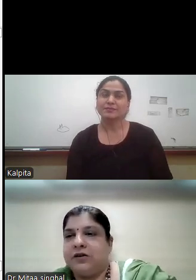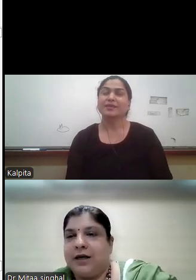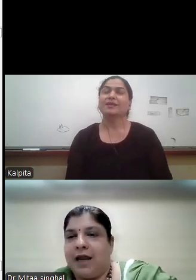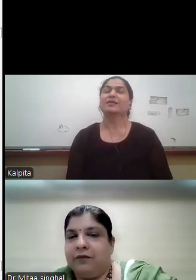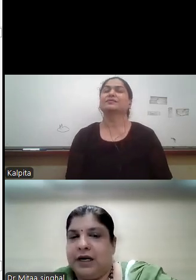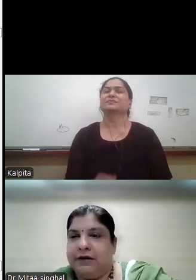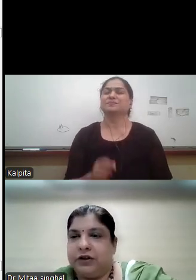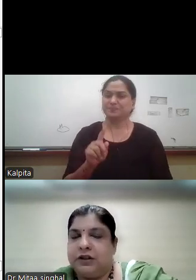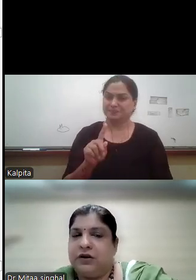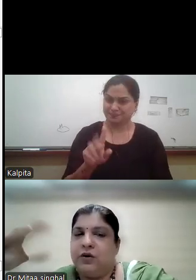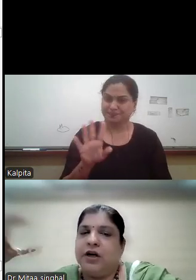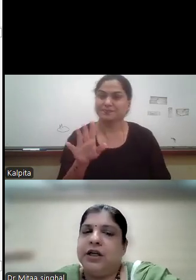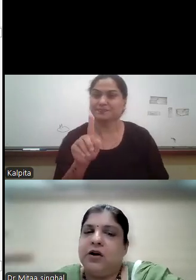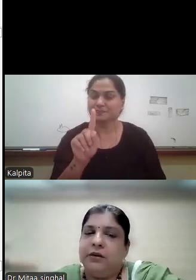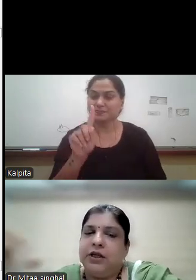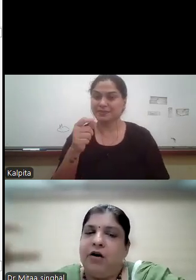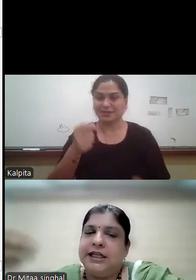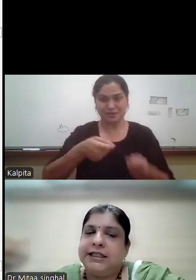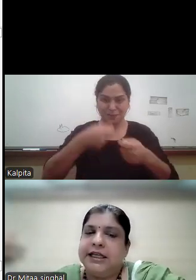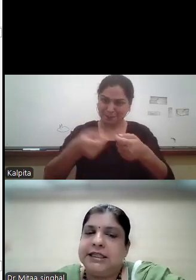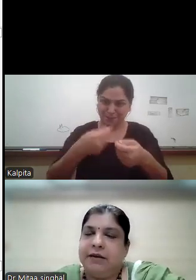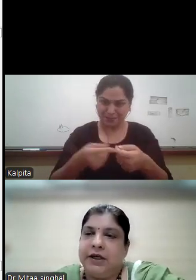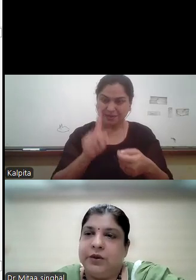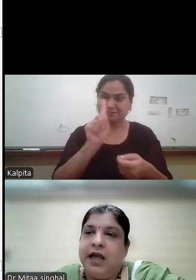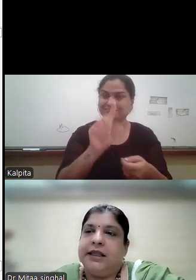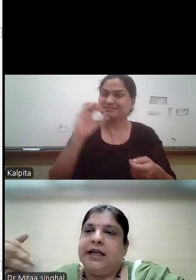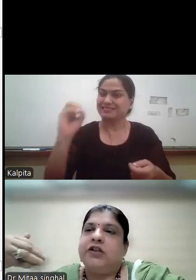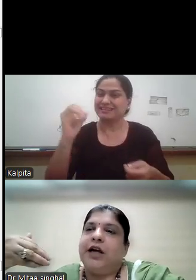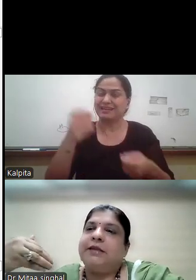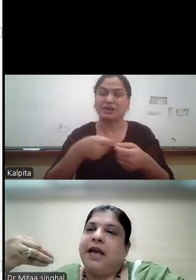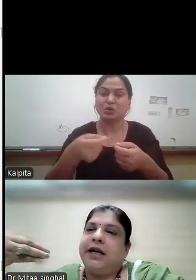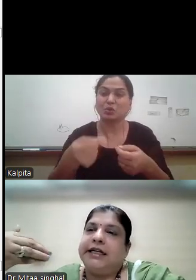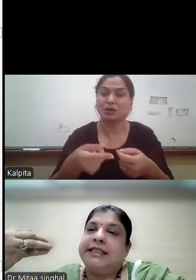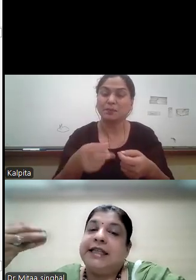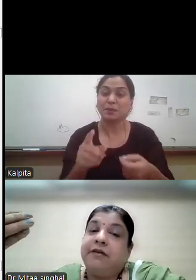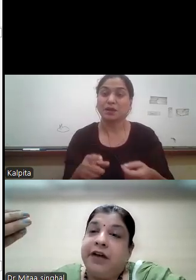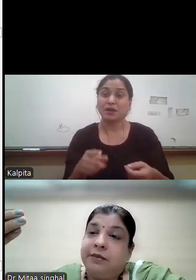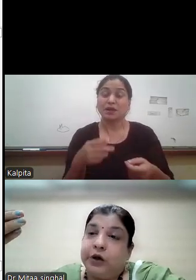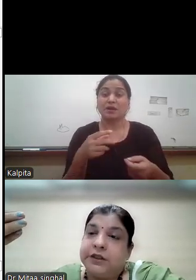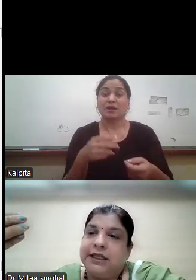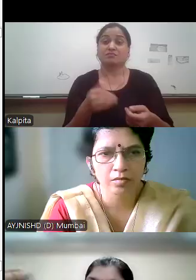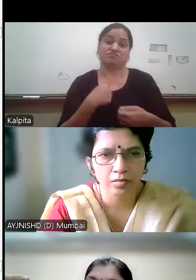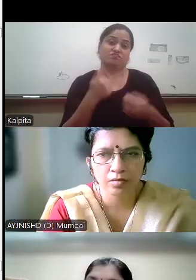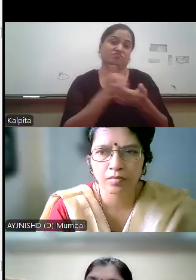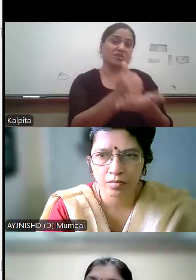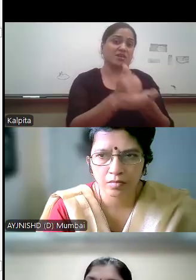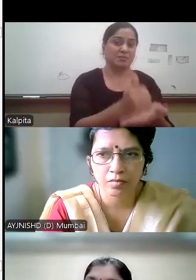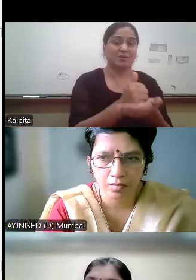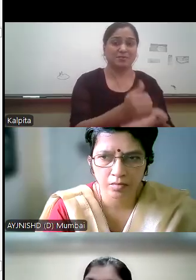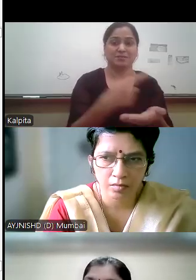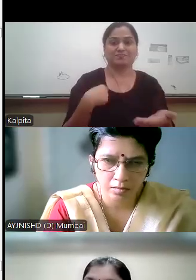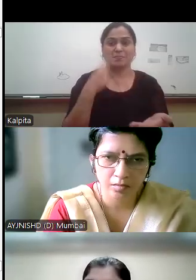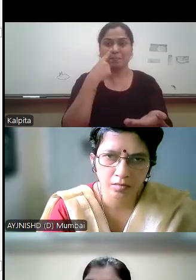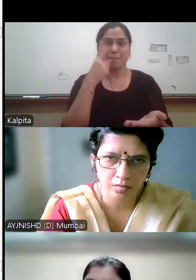some extra time for television. So token economy, all these things can be done. They can join parental self-help groups. There are a lot of parents who